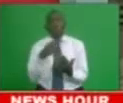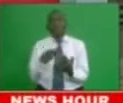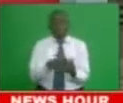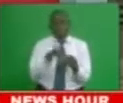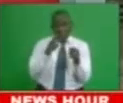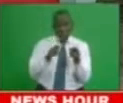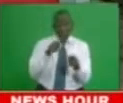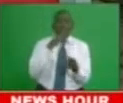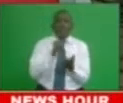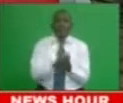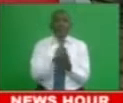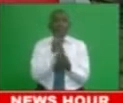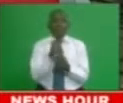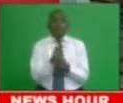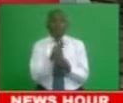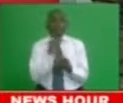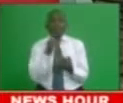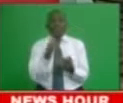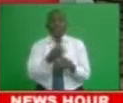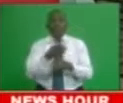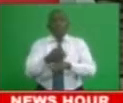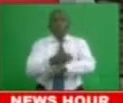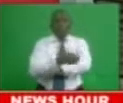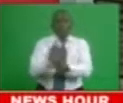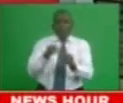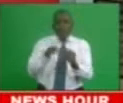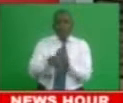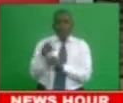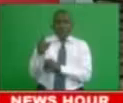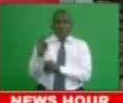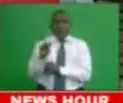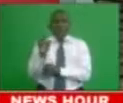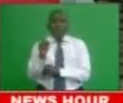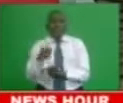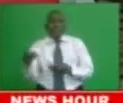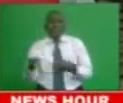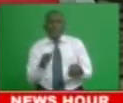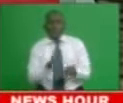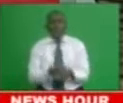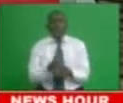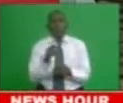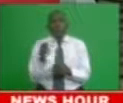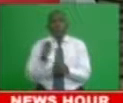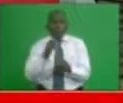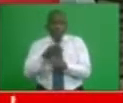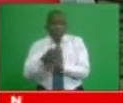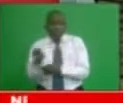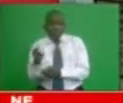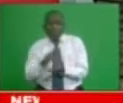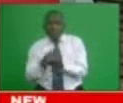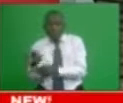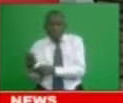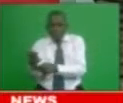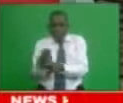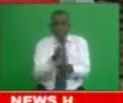Dr. Oponi said it has rather improved with about $200 million spent on mass cocoa spraying this year. He spoke